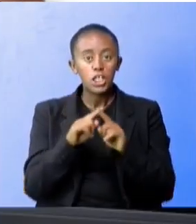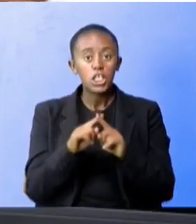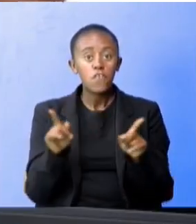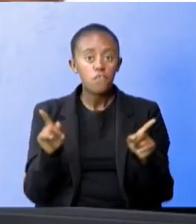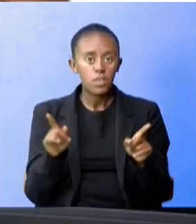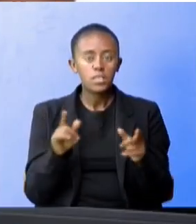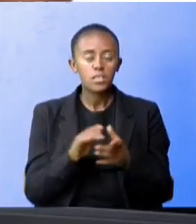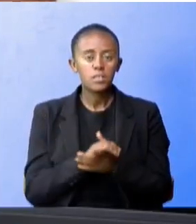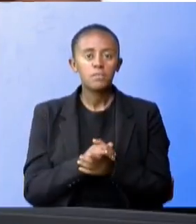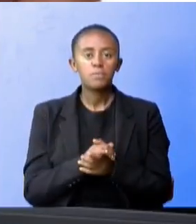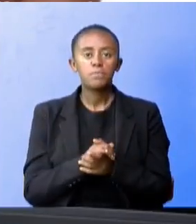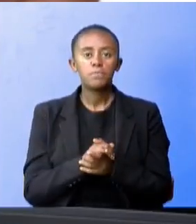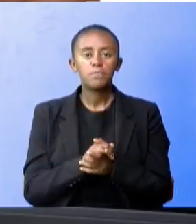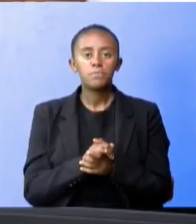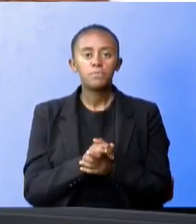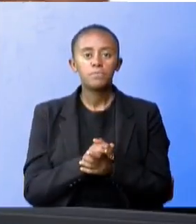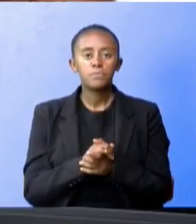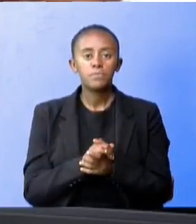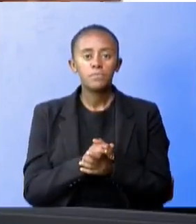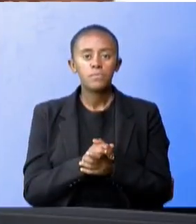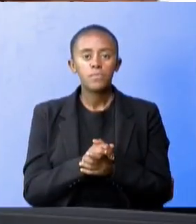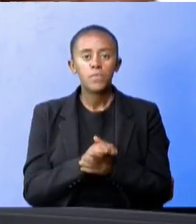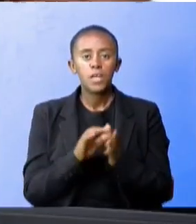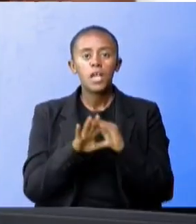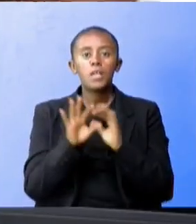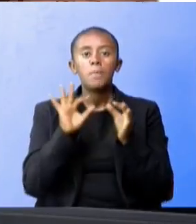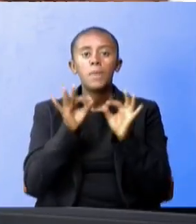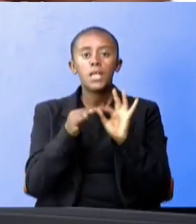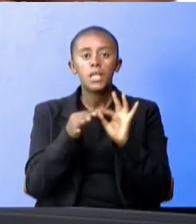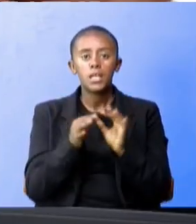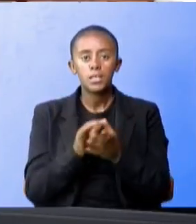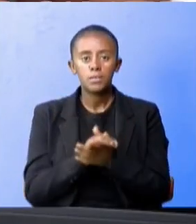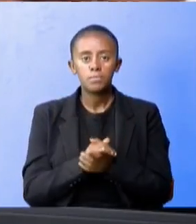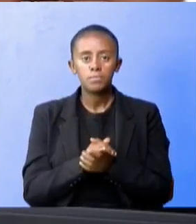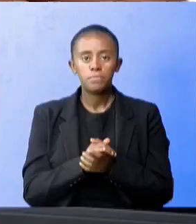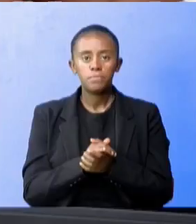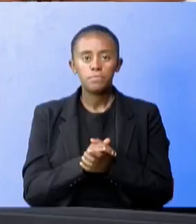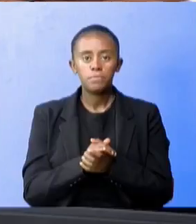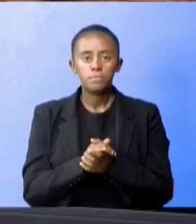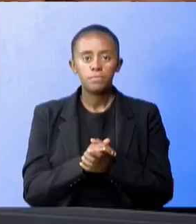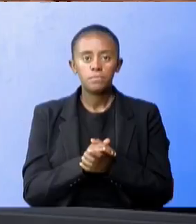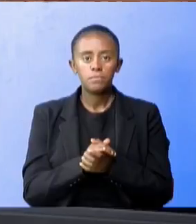difference in meaning.